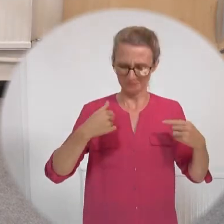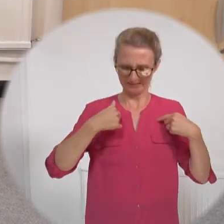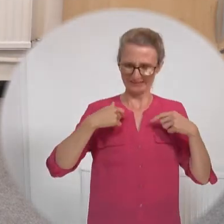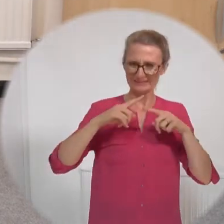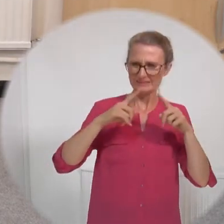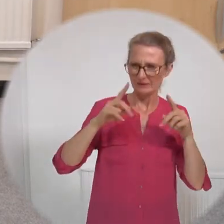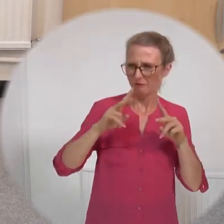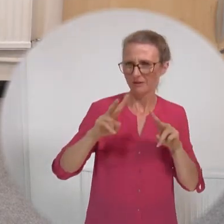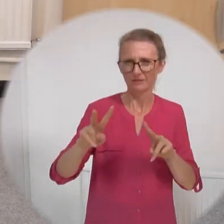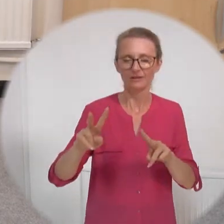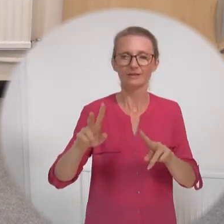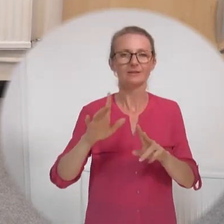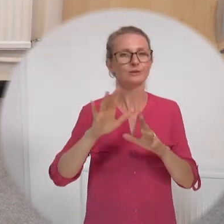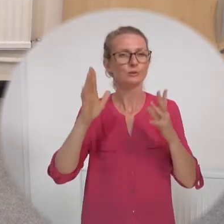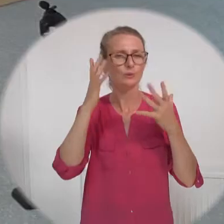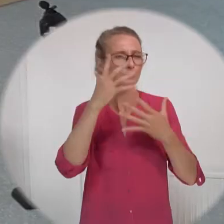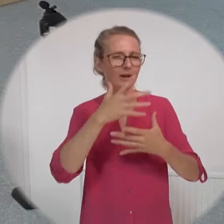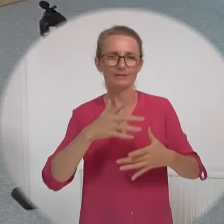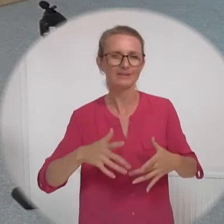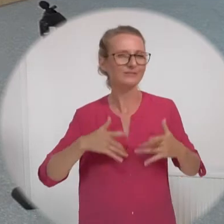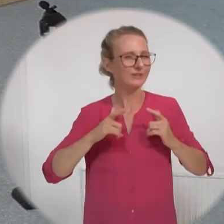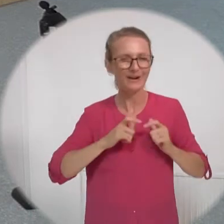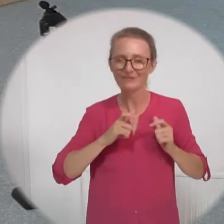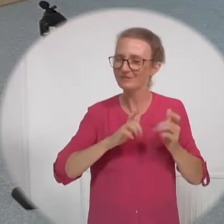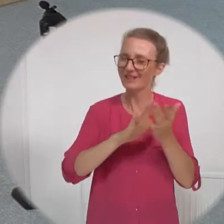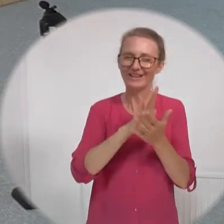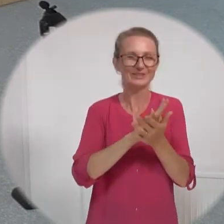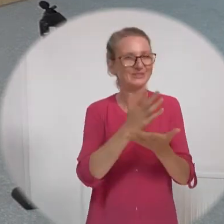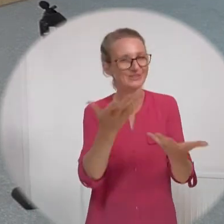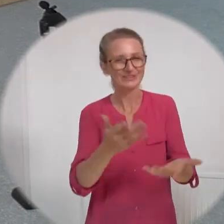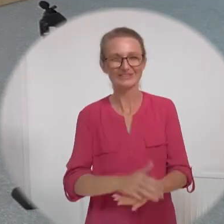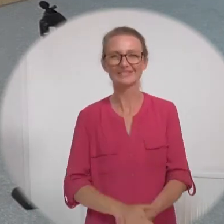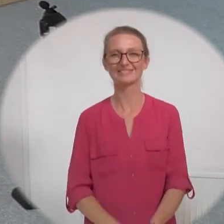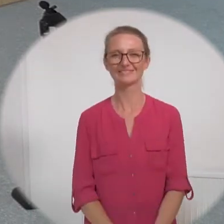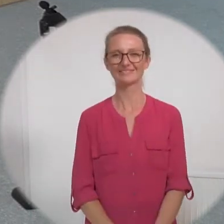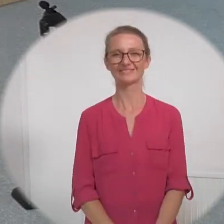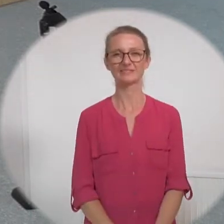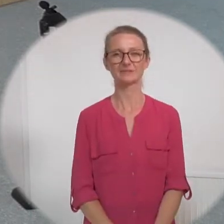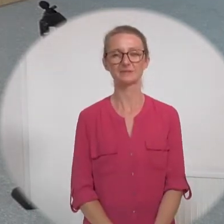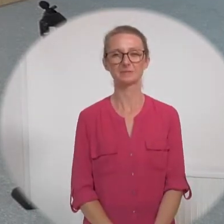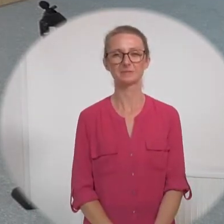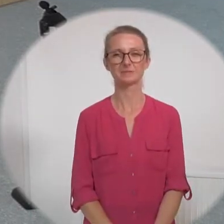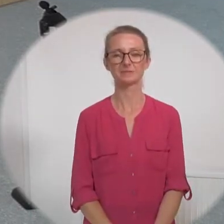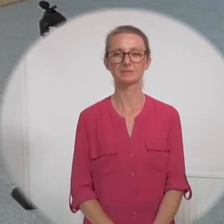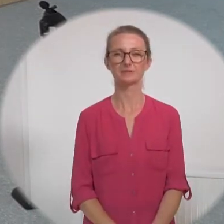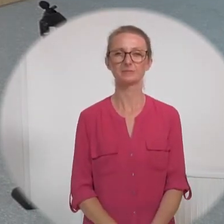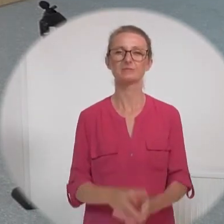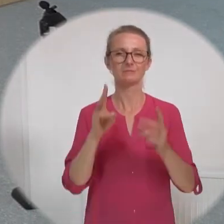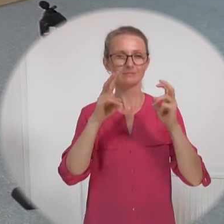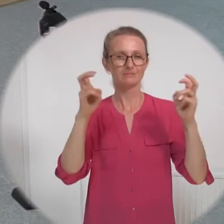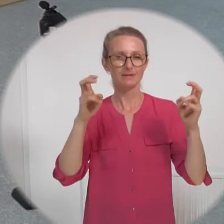just relax and feel comfortable and enjoy it. Okay, here we go. Start here, rolling